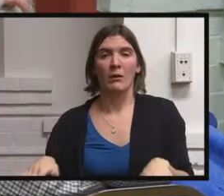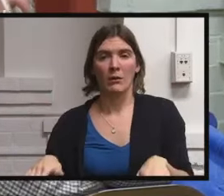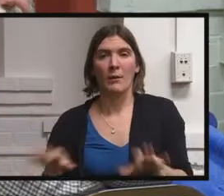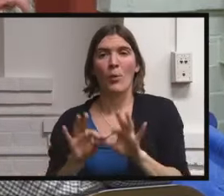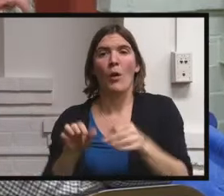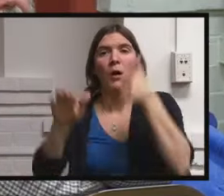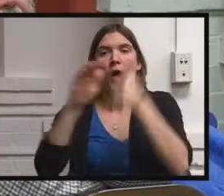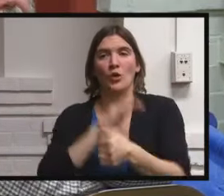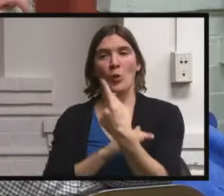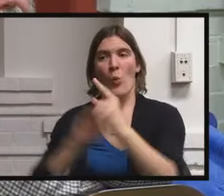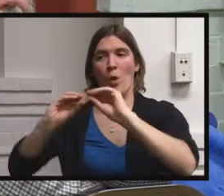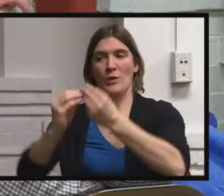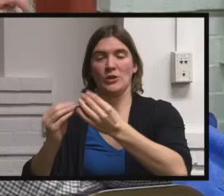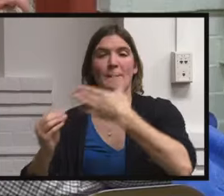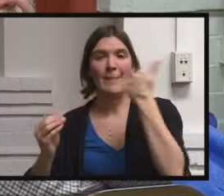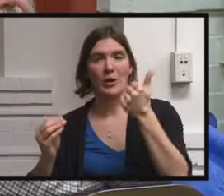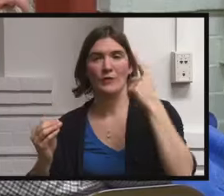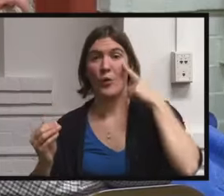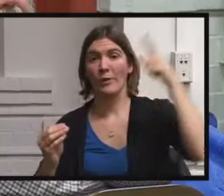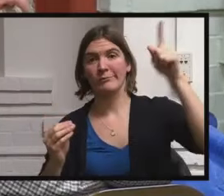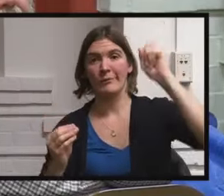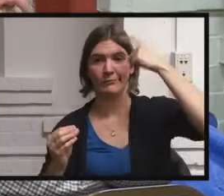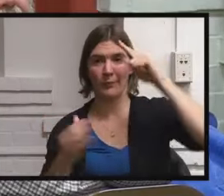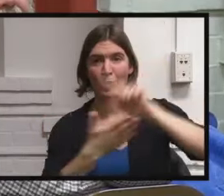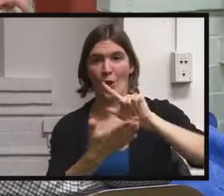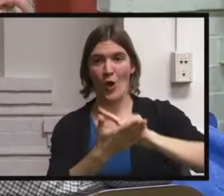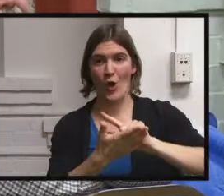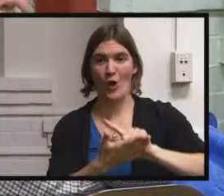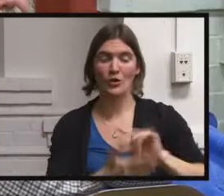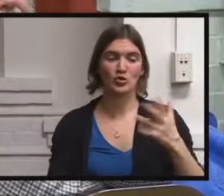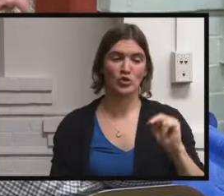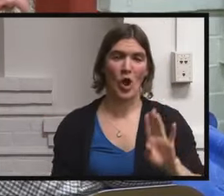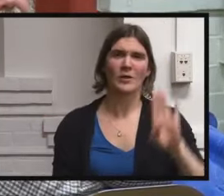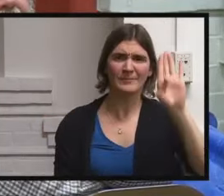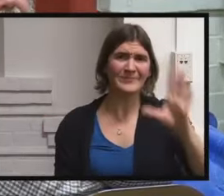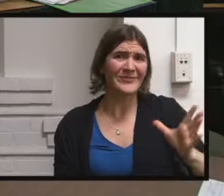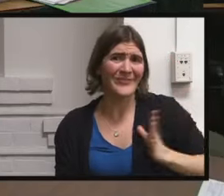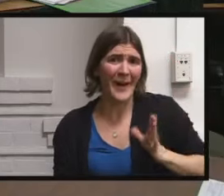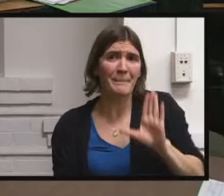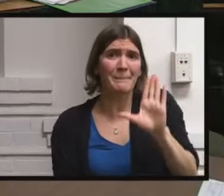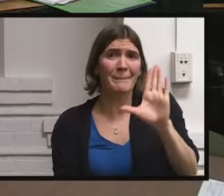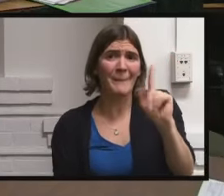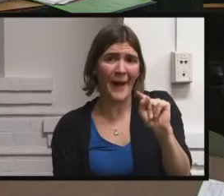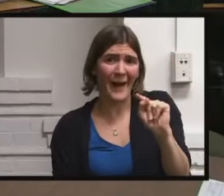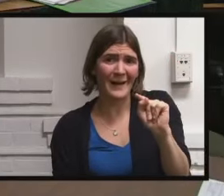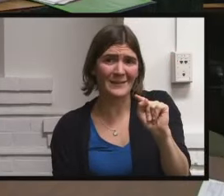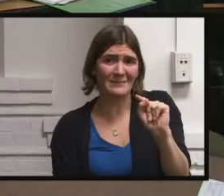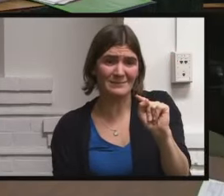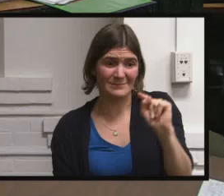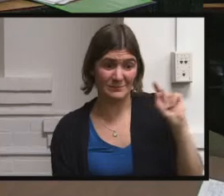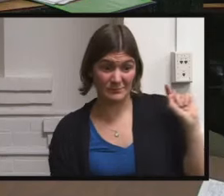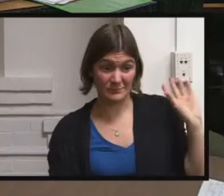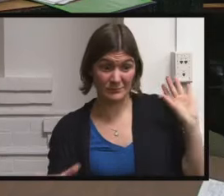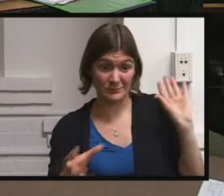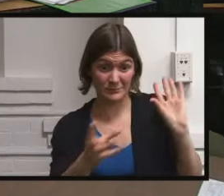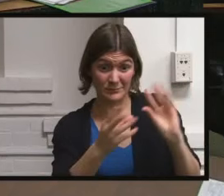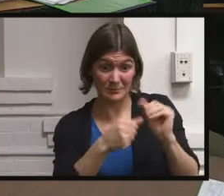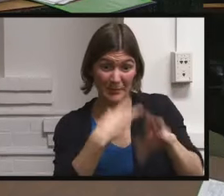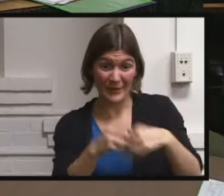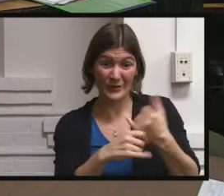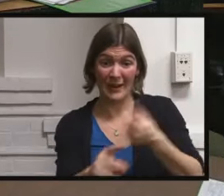required. Somebody else would do it for them. Right. But in the intervening years, now it's